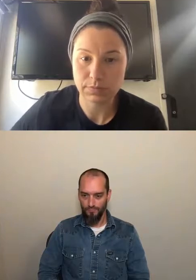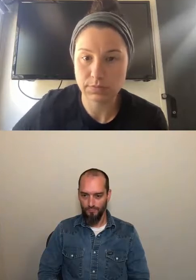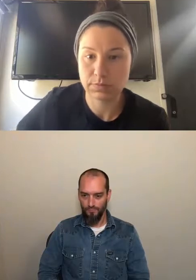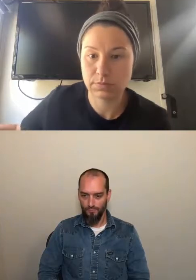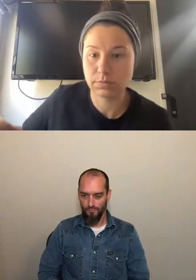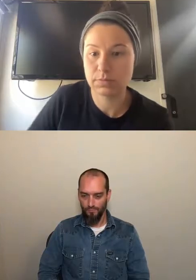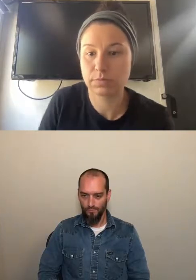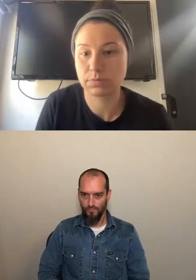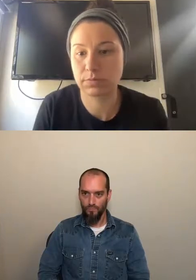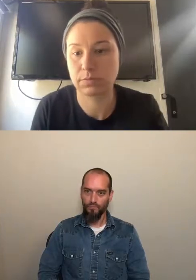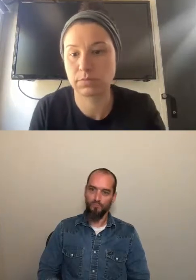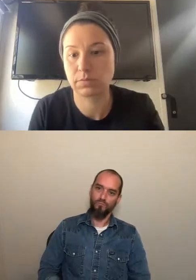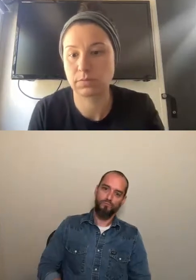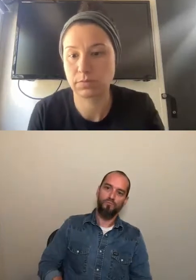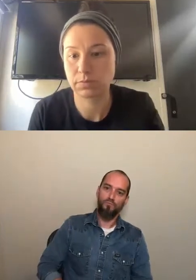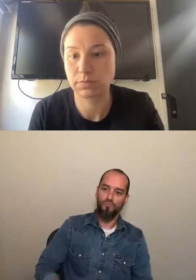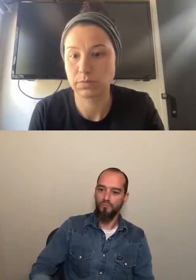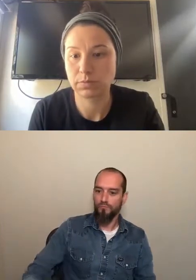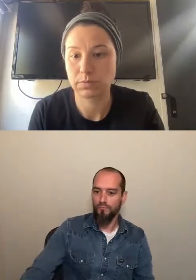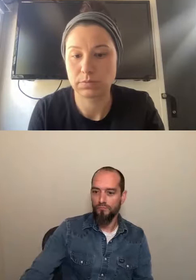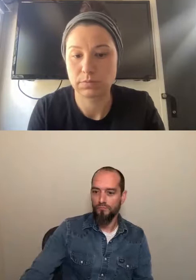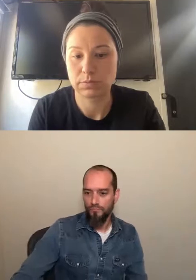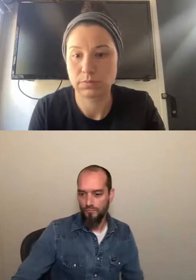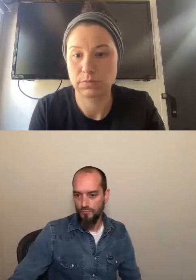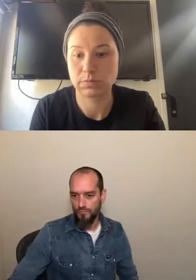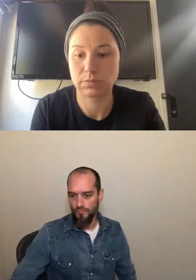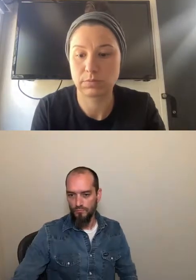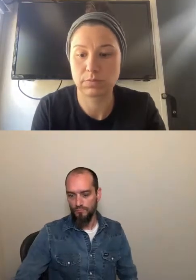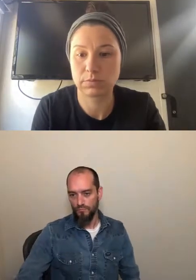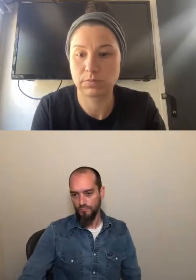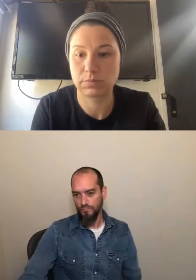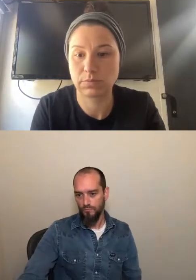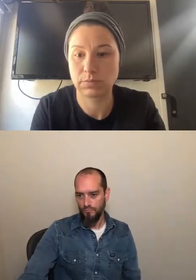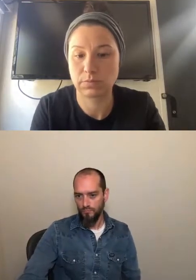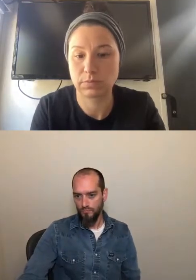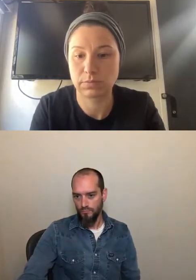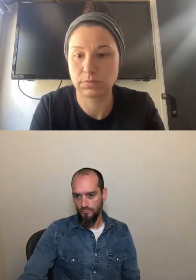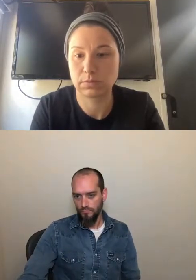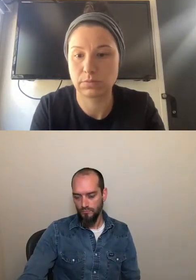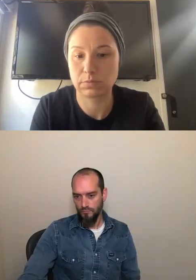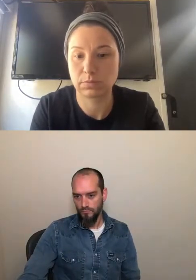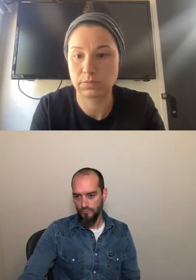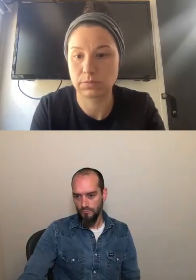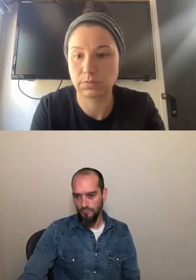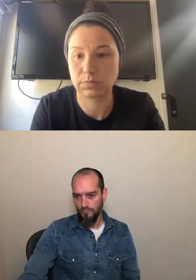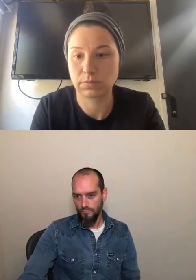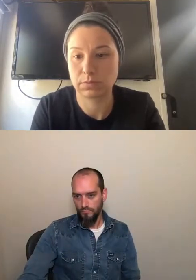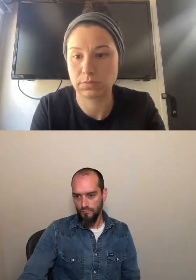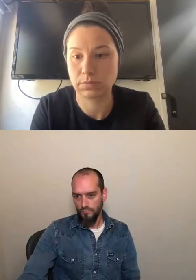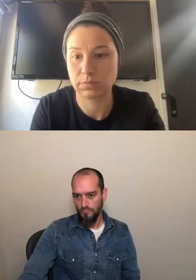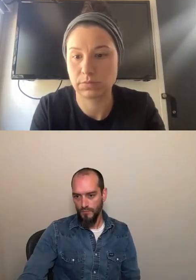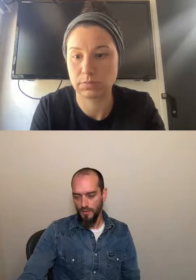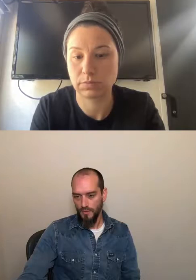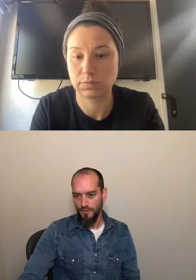Yeah, in fact, I was in an e-group, an email group set up by Barbara Herskowitz before Facebook or